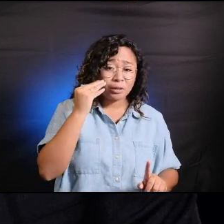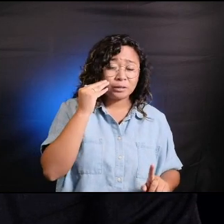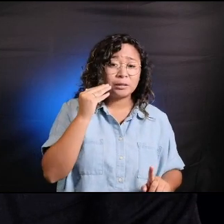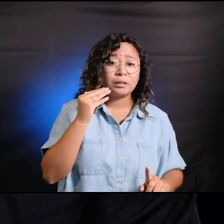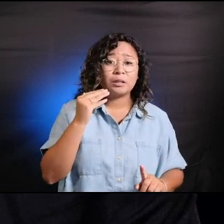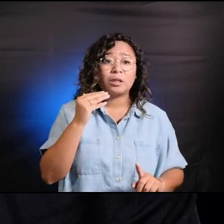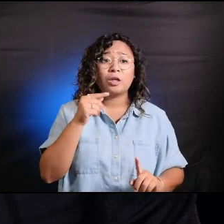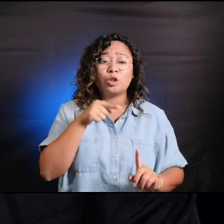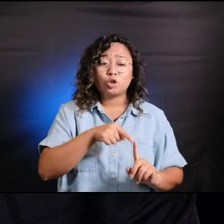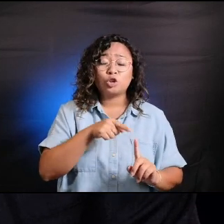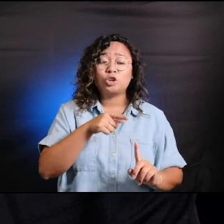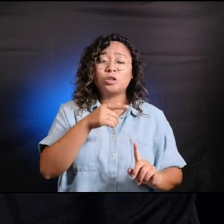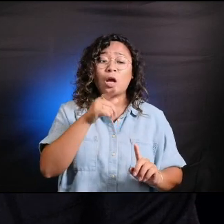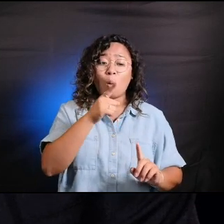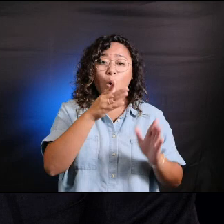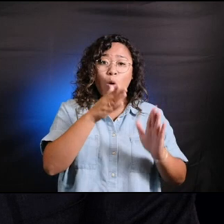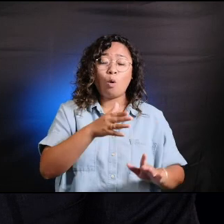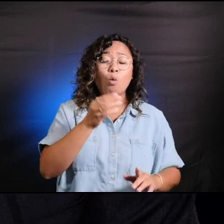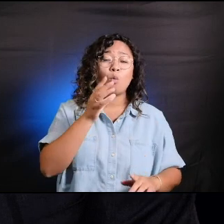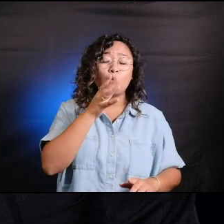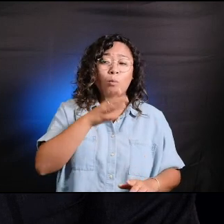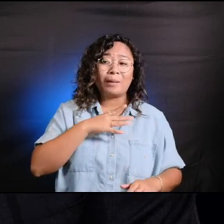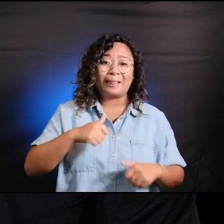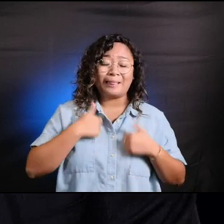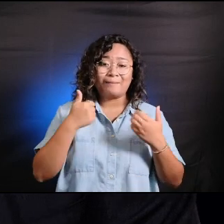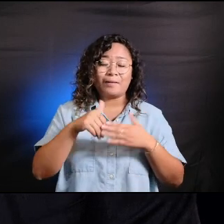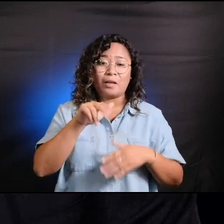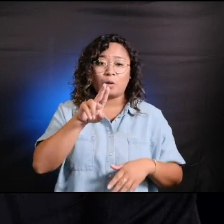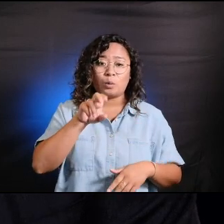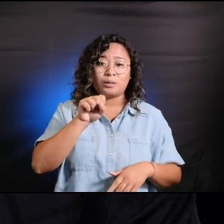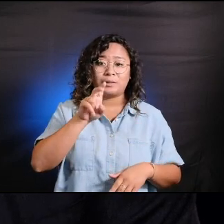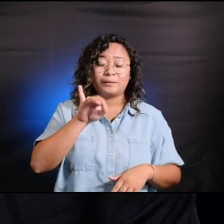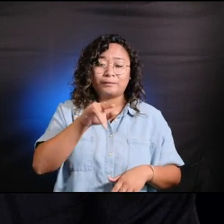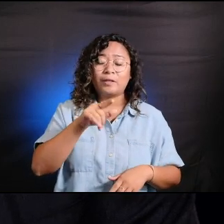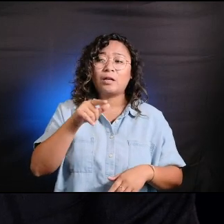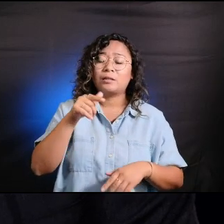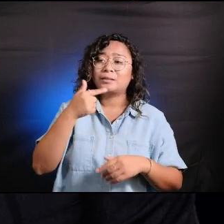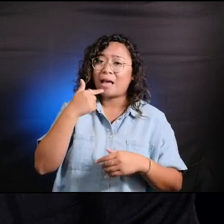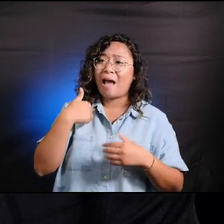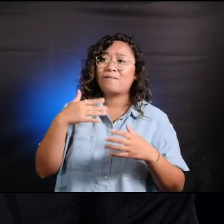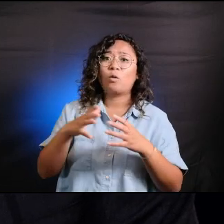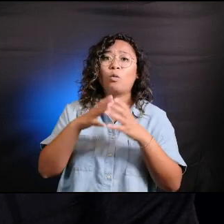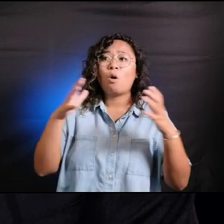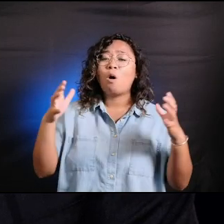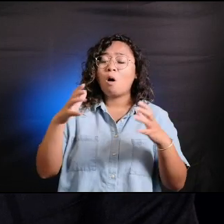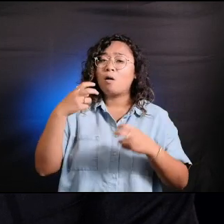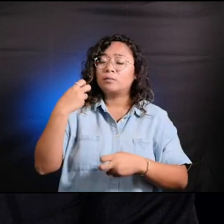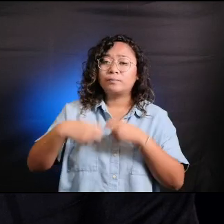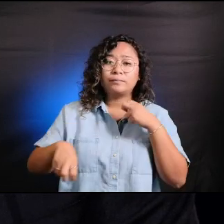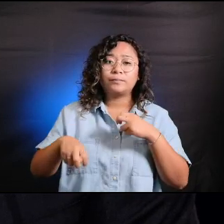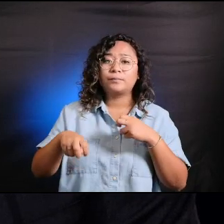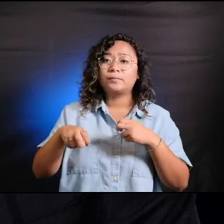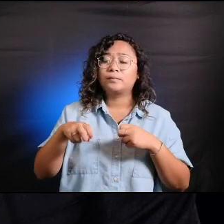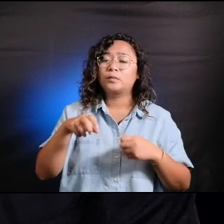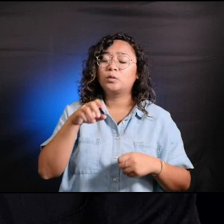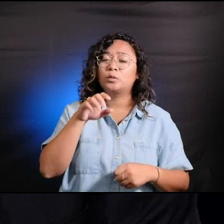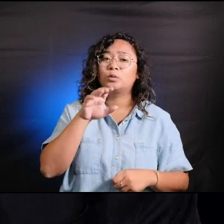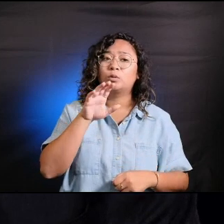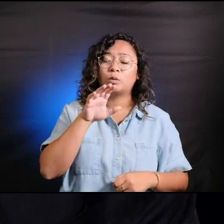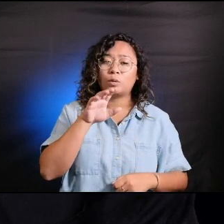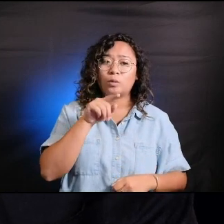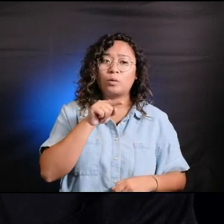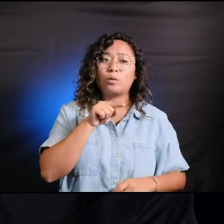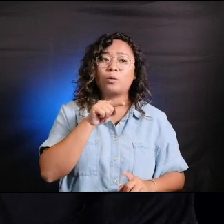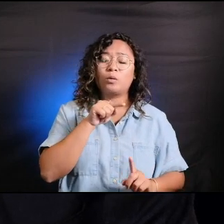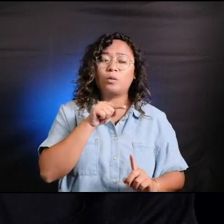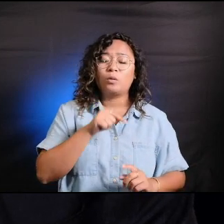She called this morning, and she said she had a lot of difficulty from Fredericksburg Healthcare. So she